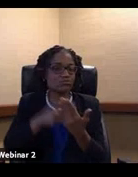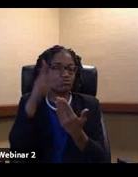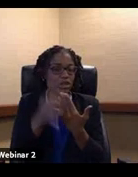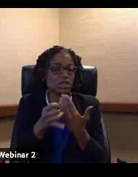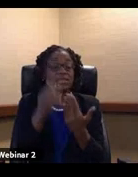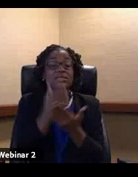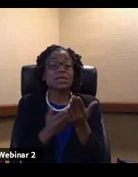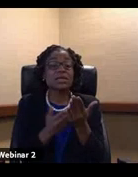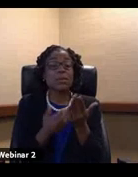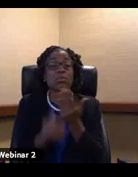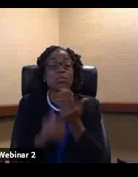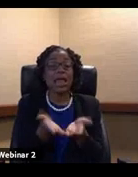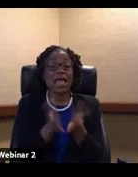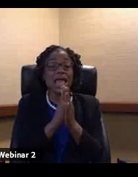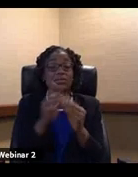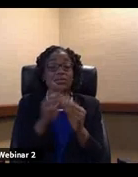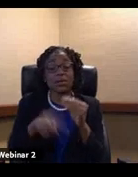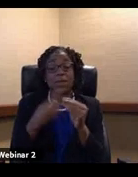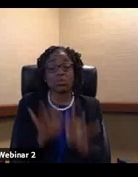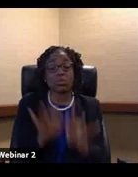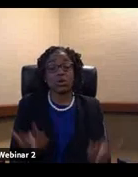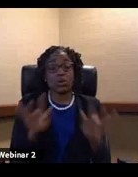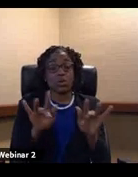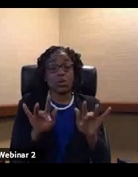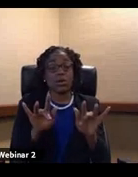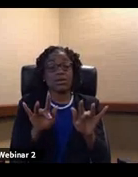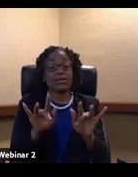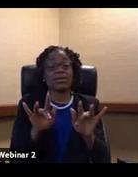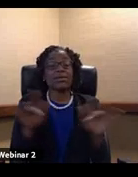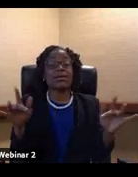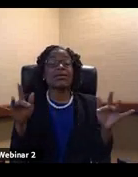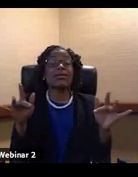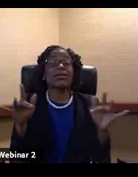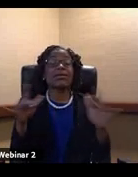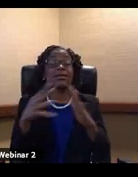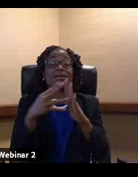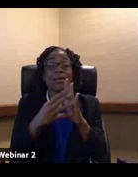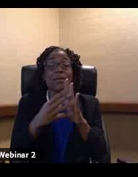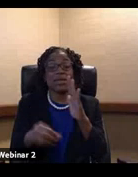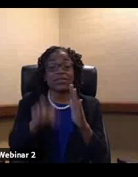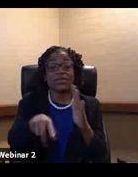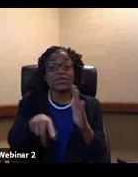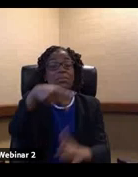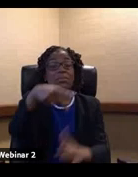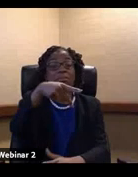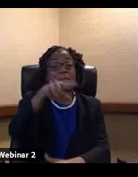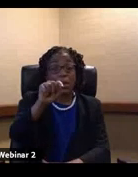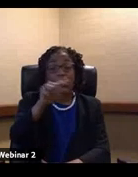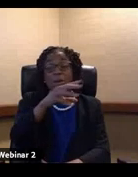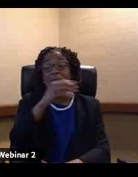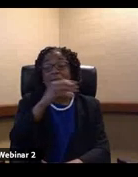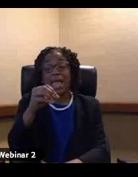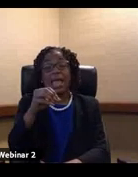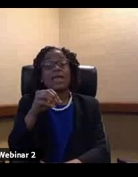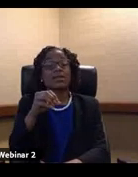Somebody asked about a copy of the recorded webinar in PowerPoint. Again, I can email you the PowerPoint immediately after this. Please reach out to